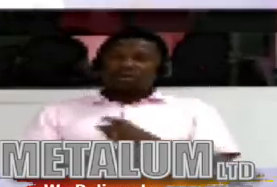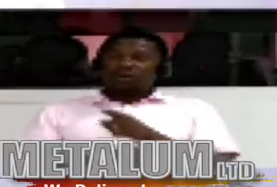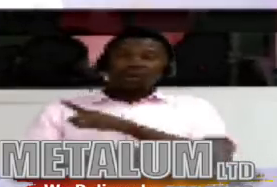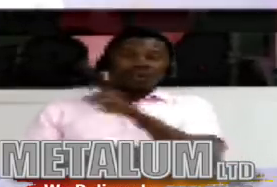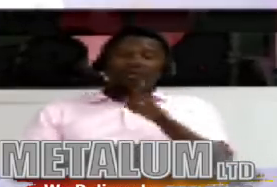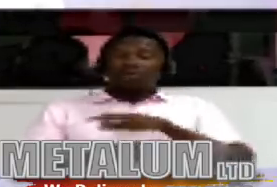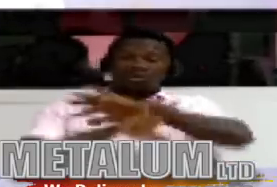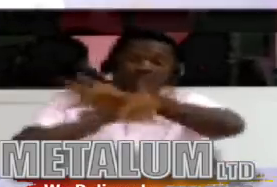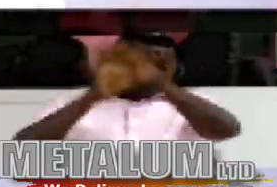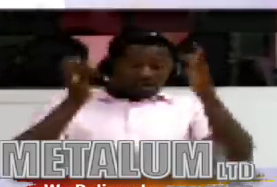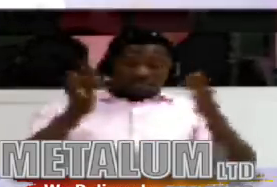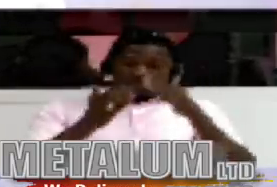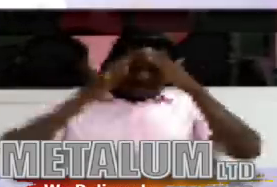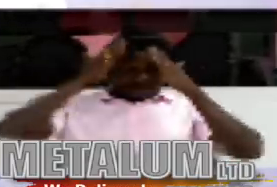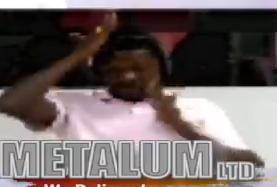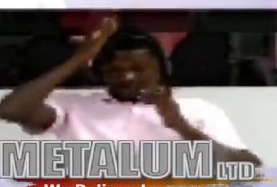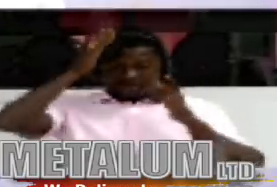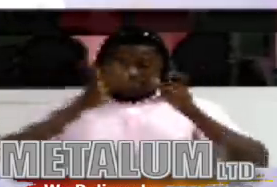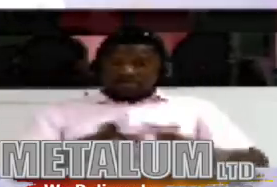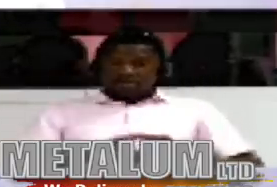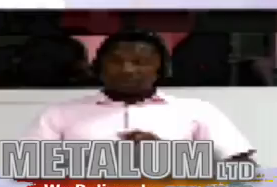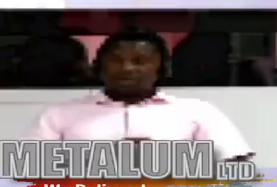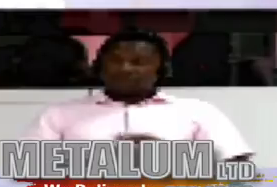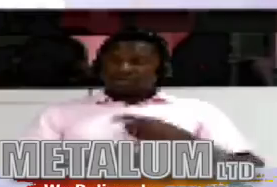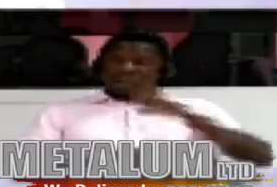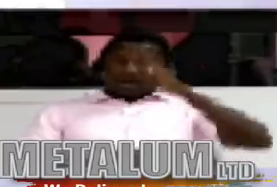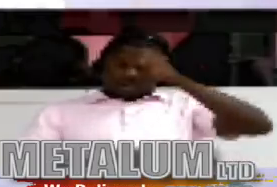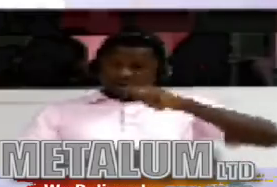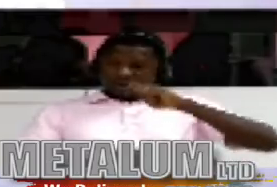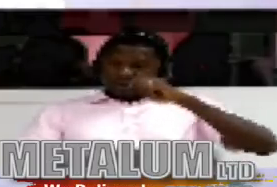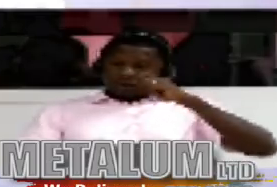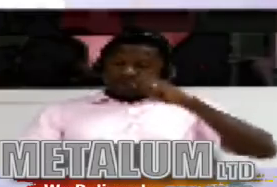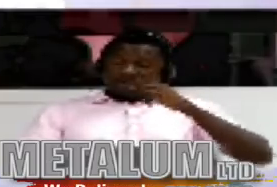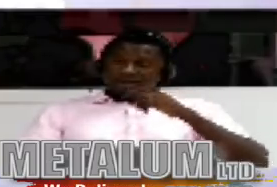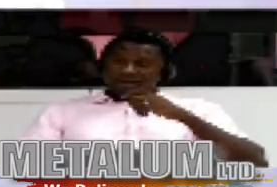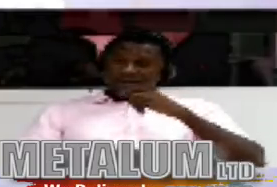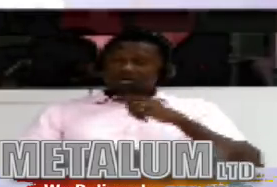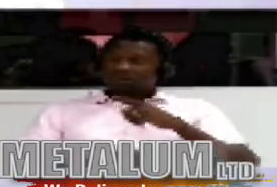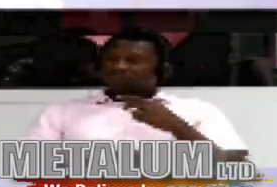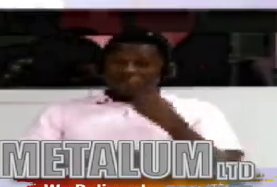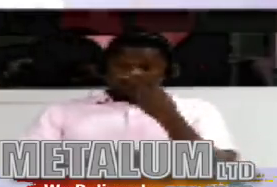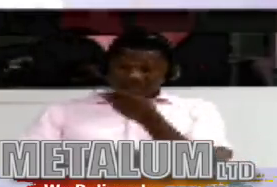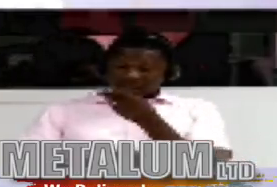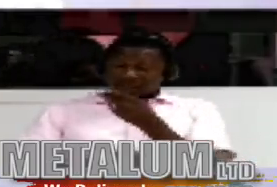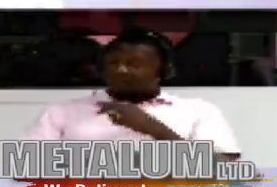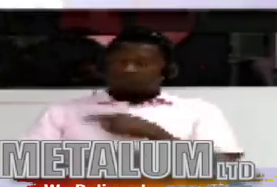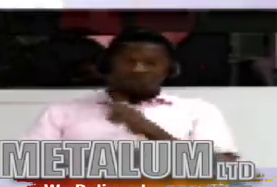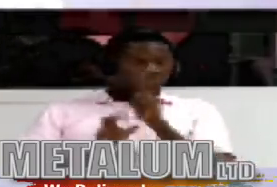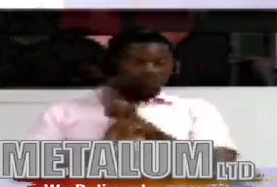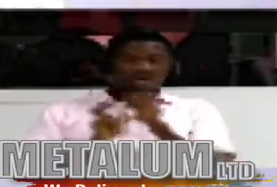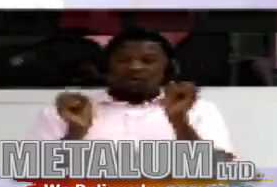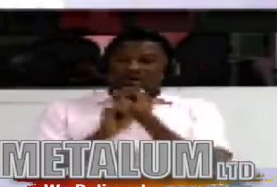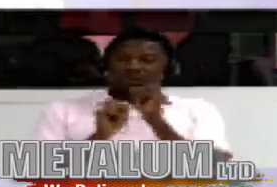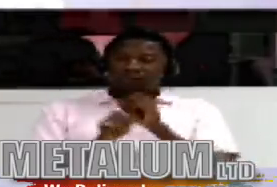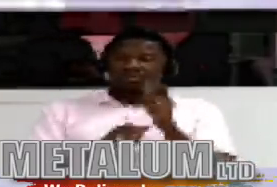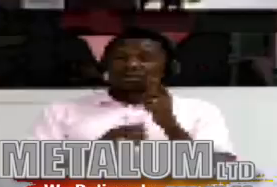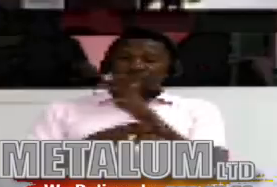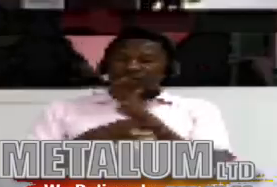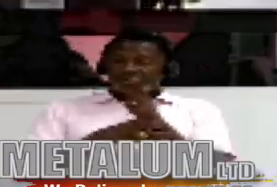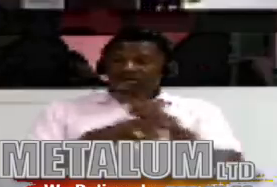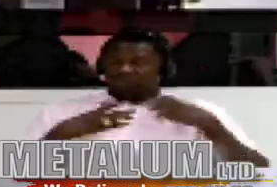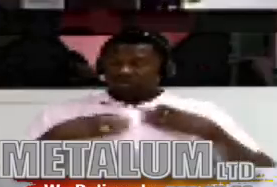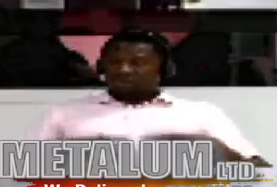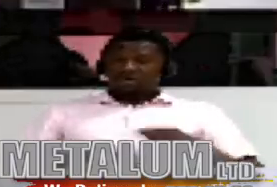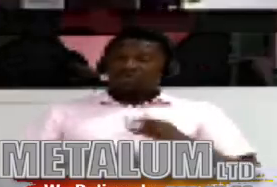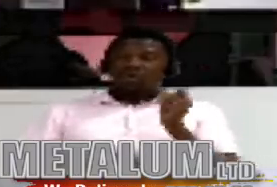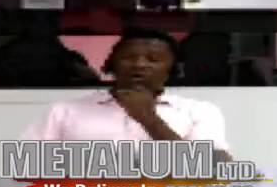all soldiers. Were there any police officers present? I didn't see any of the other outfits, security outfit there, except soldiers.